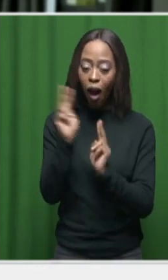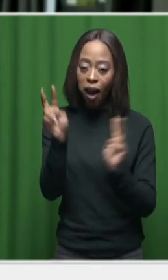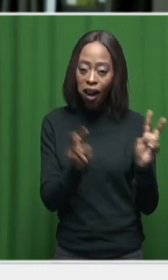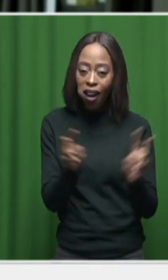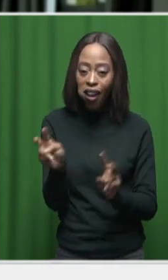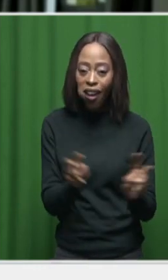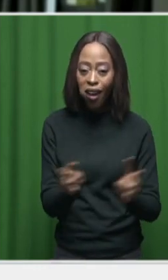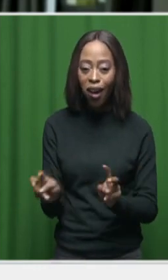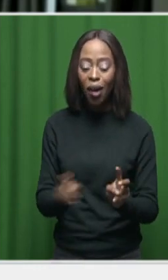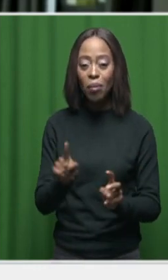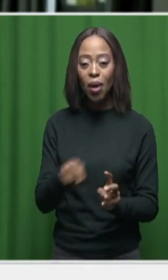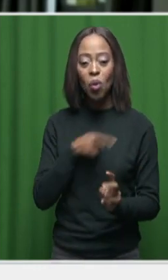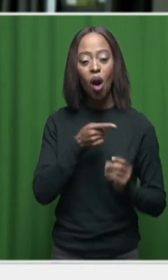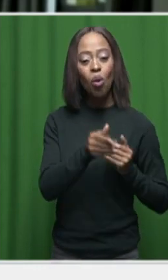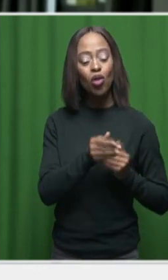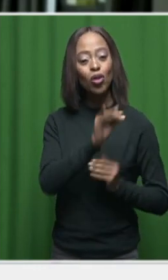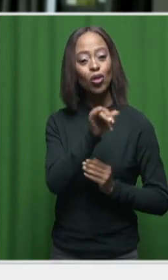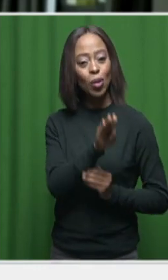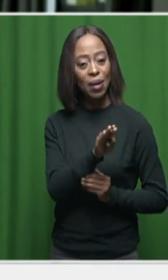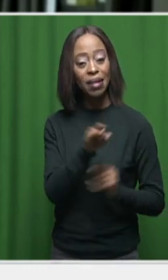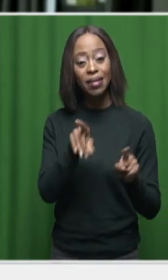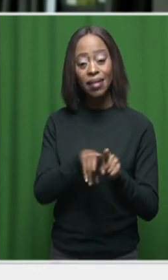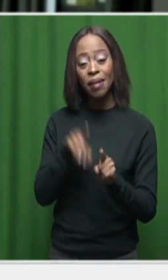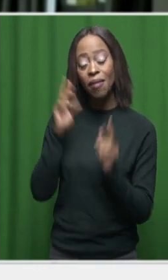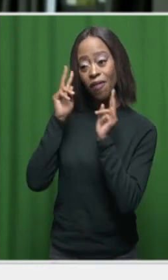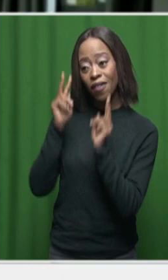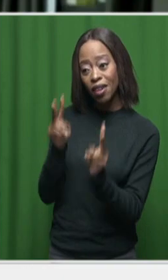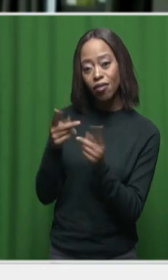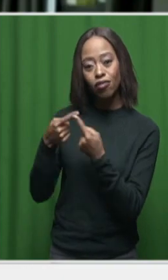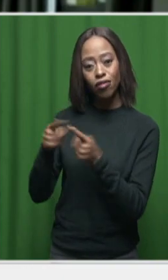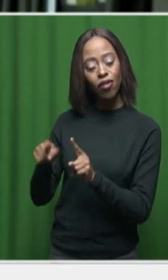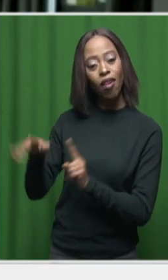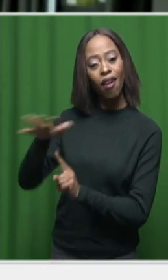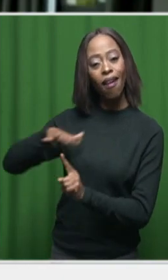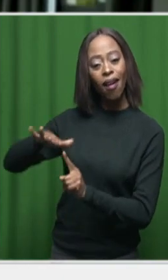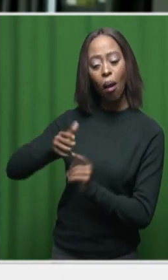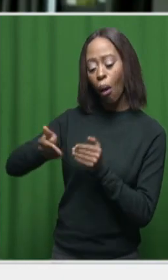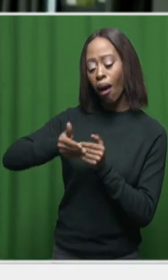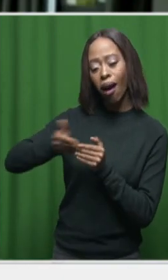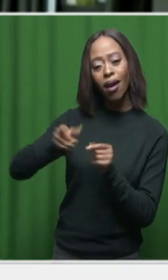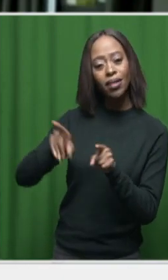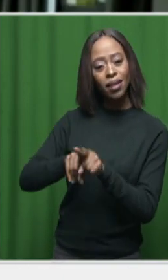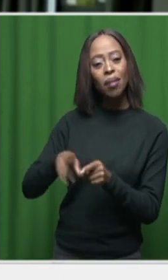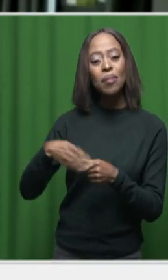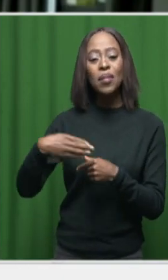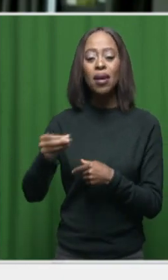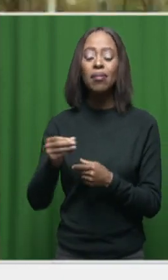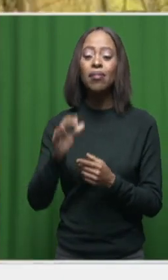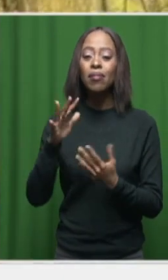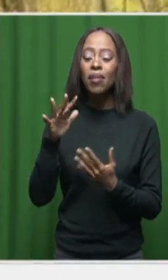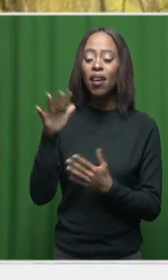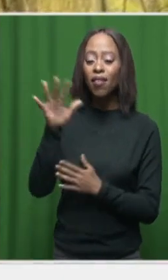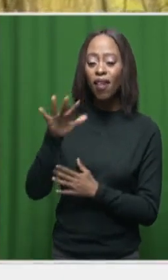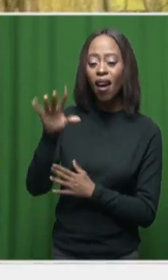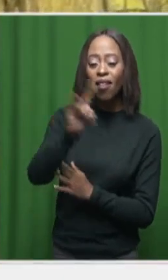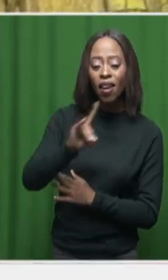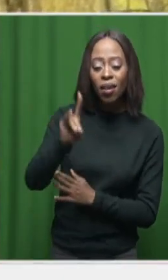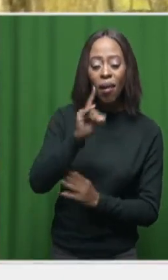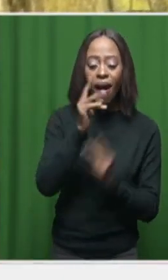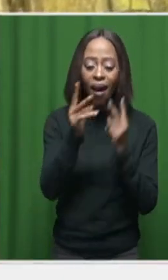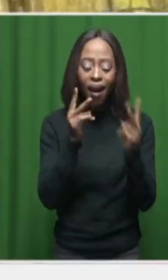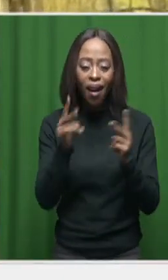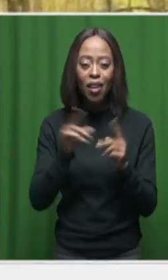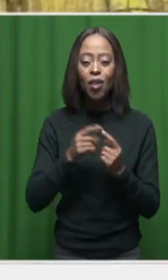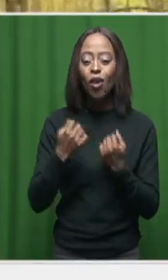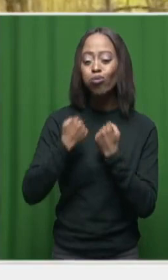being close to Johannesburg. If the guests are on a different circuit, it's very close for them to get out into the Big 5 rather than having to travel